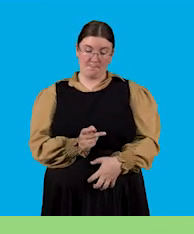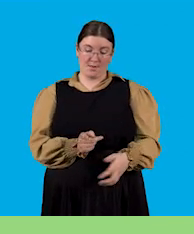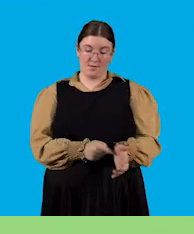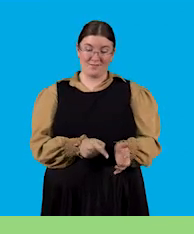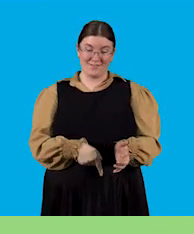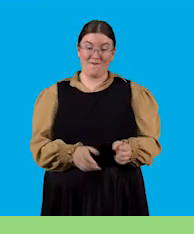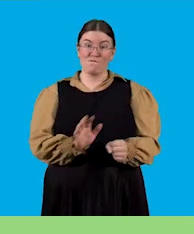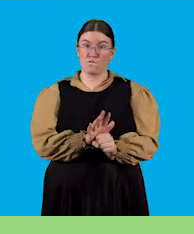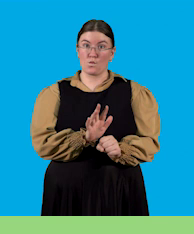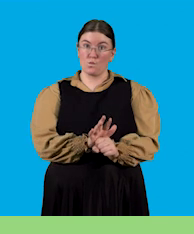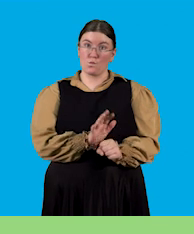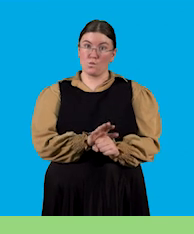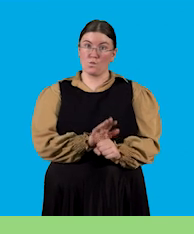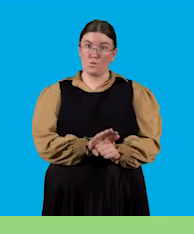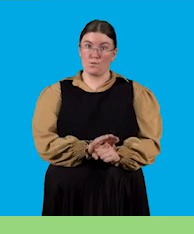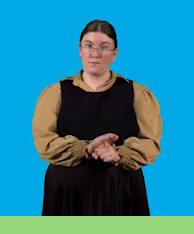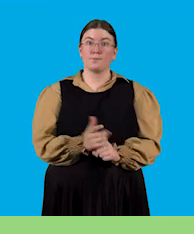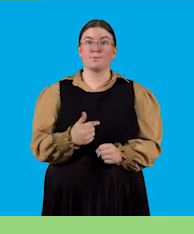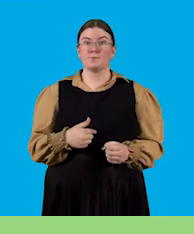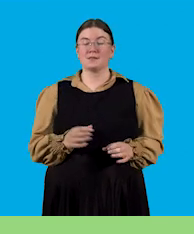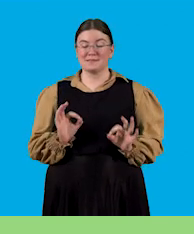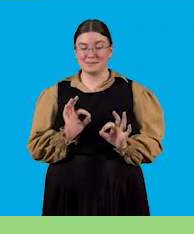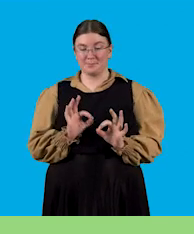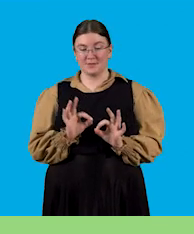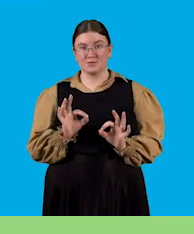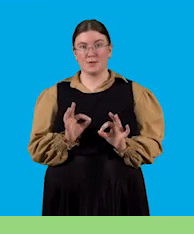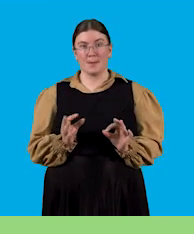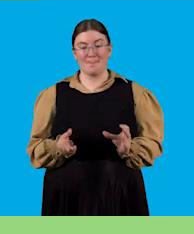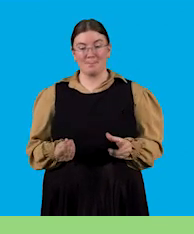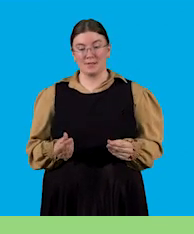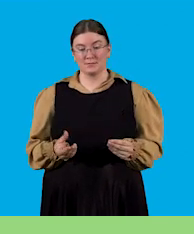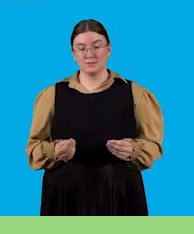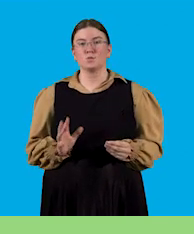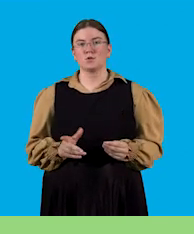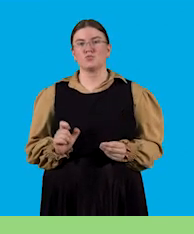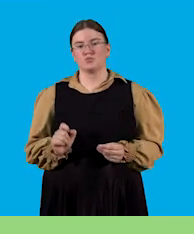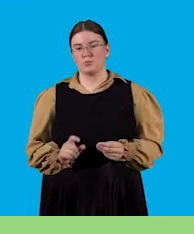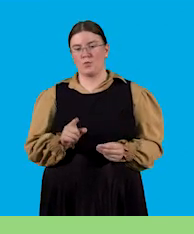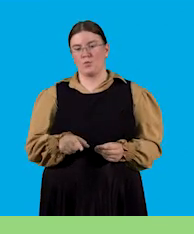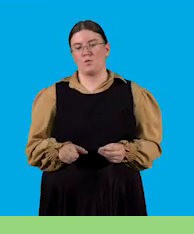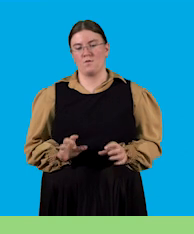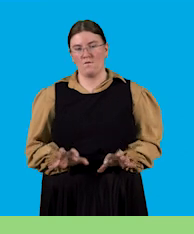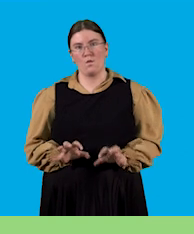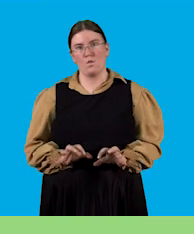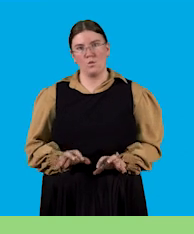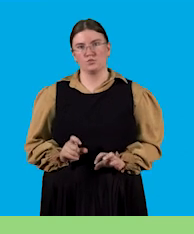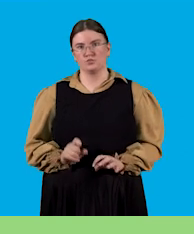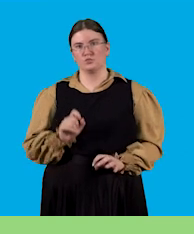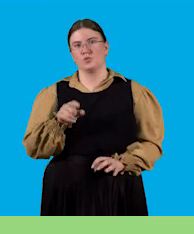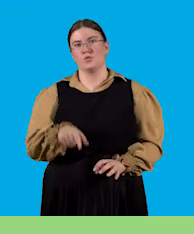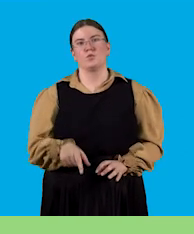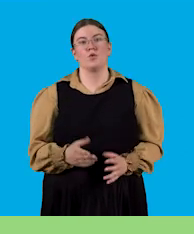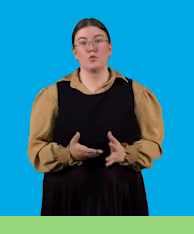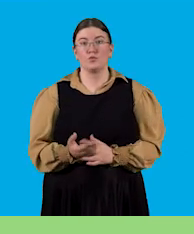we have special muscles that will force the urine out through the